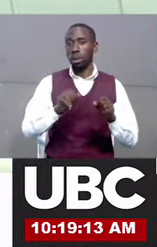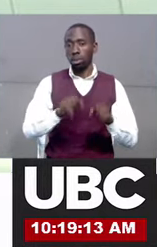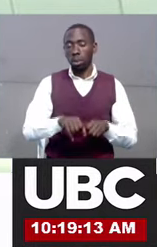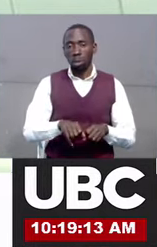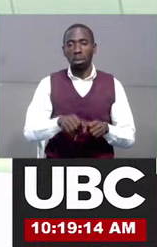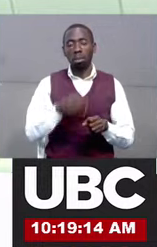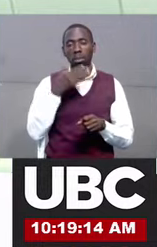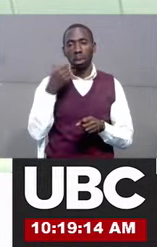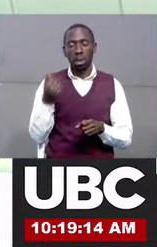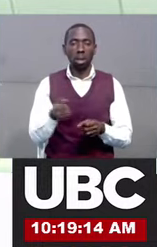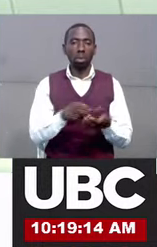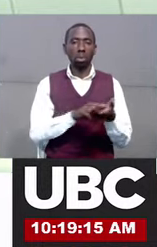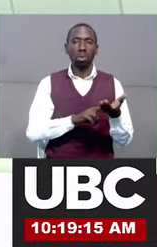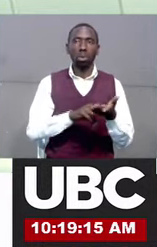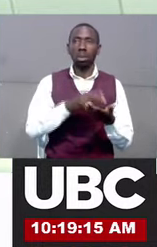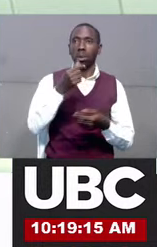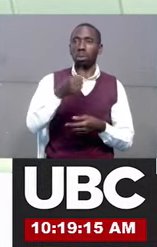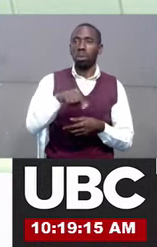system the way